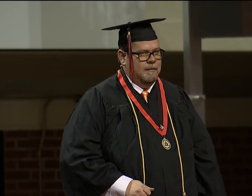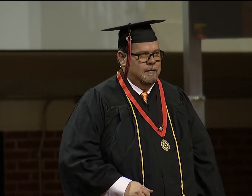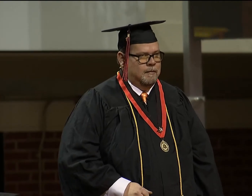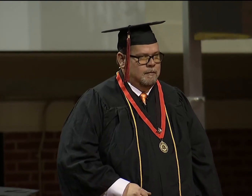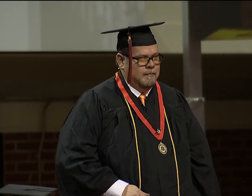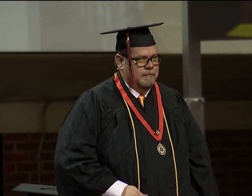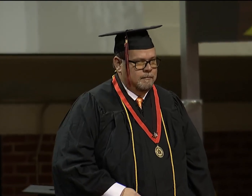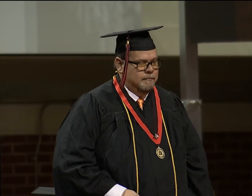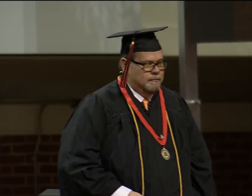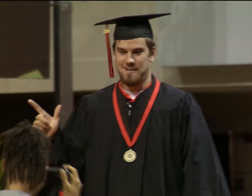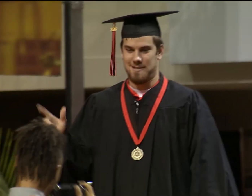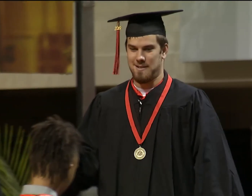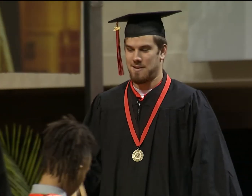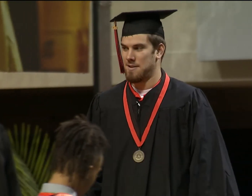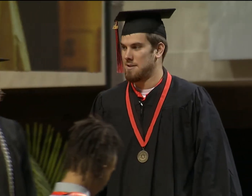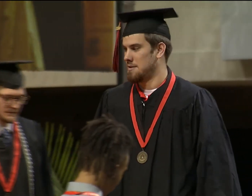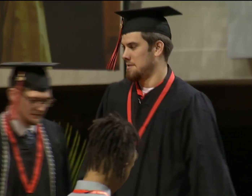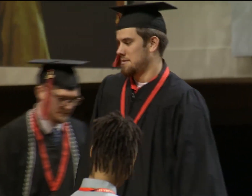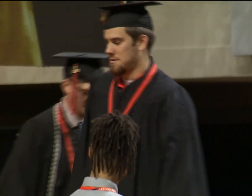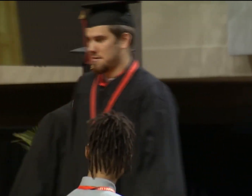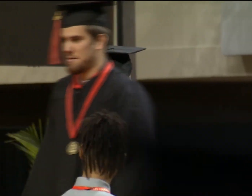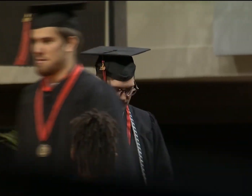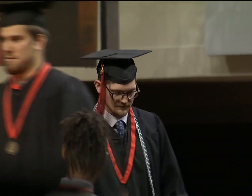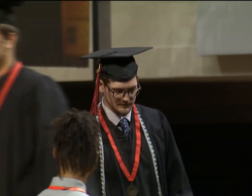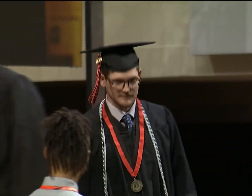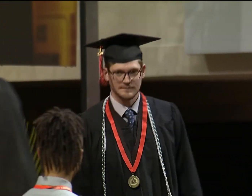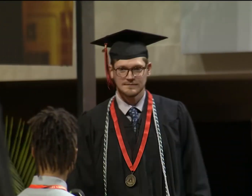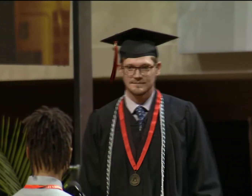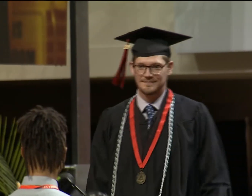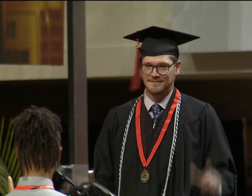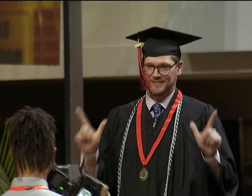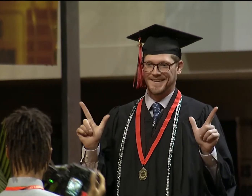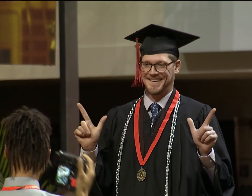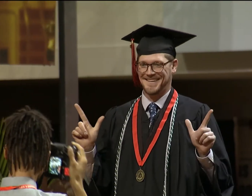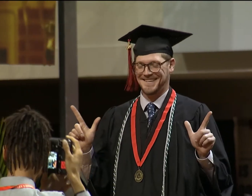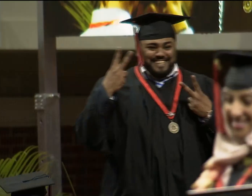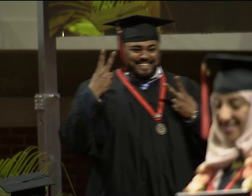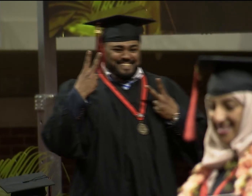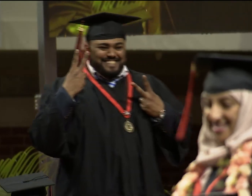Timothy Gillespie. Jacob Southwick.